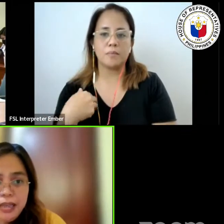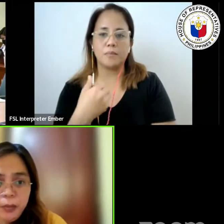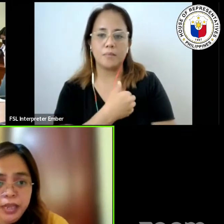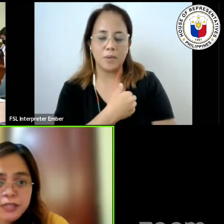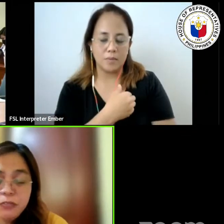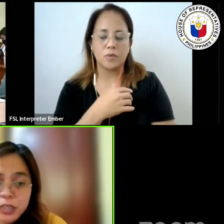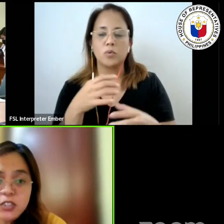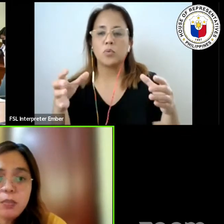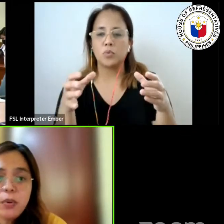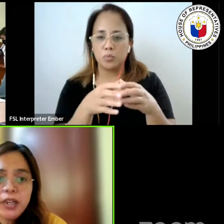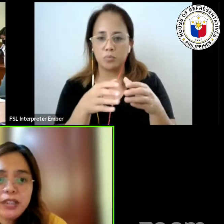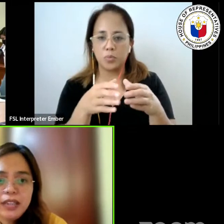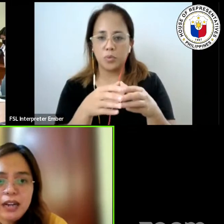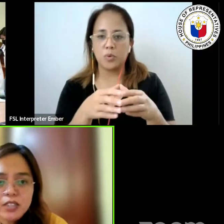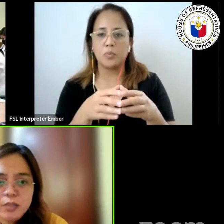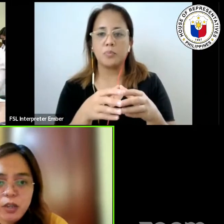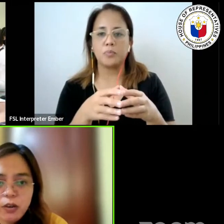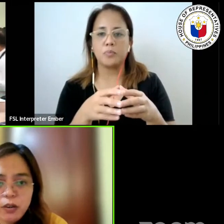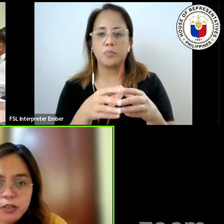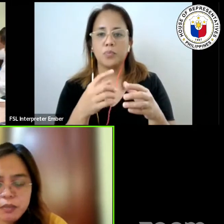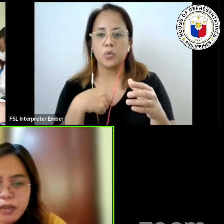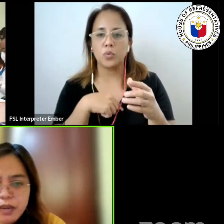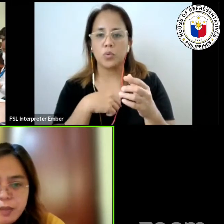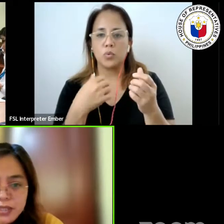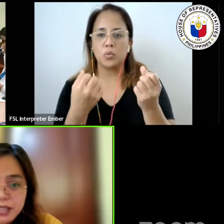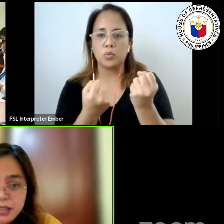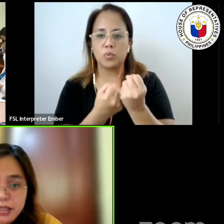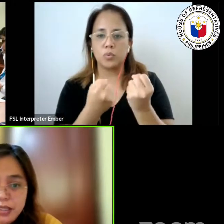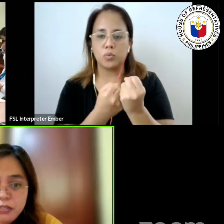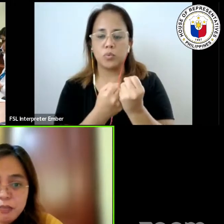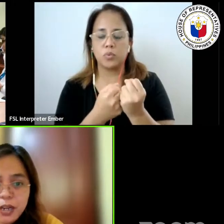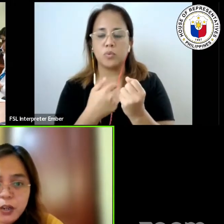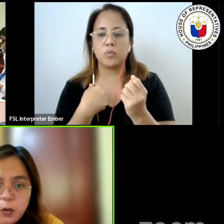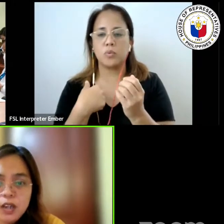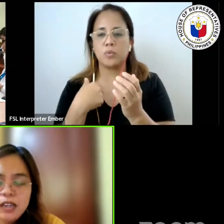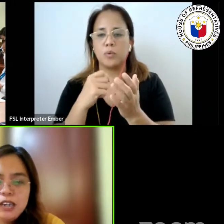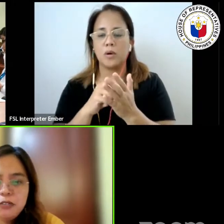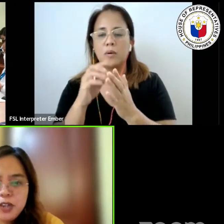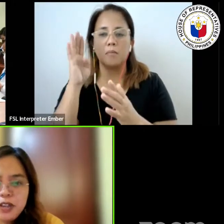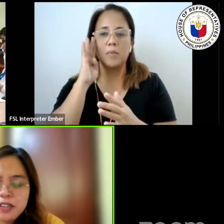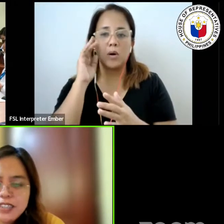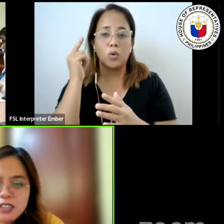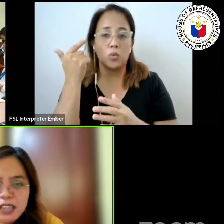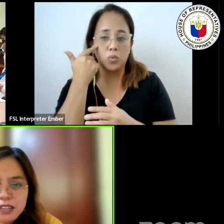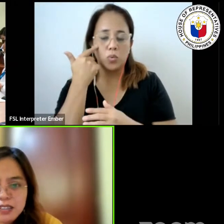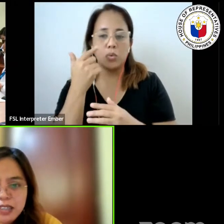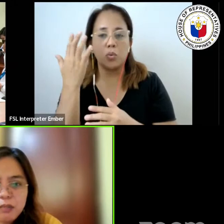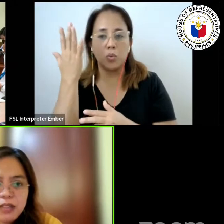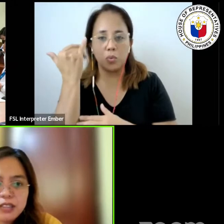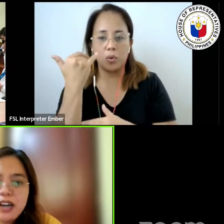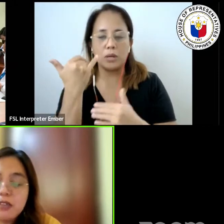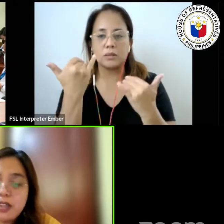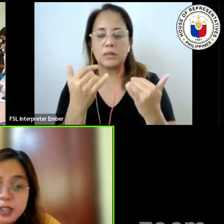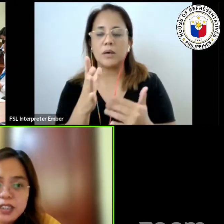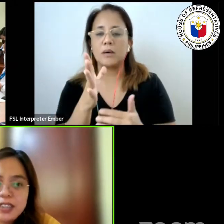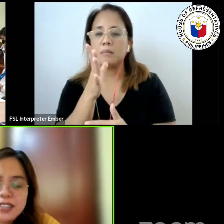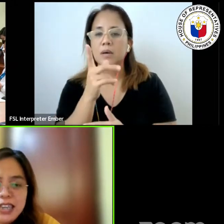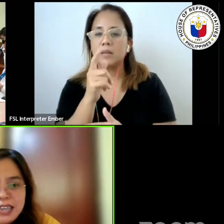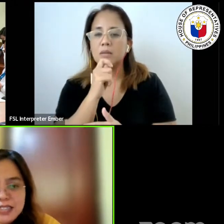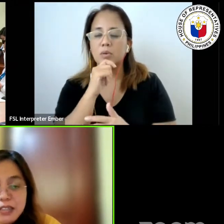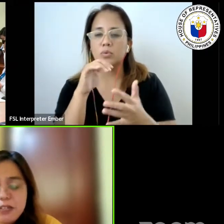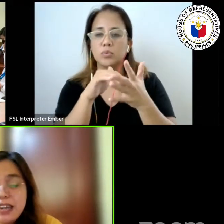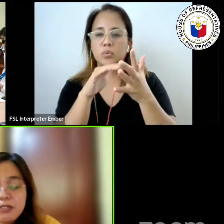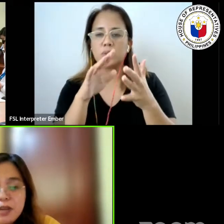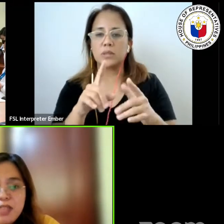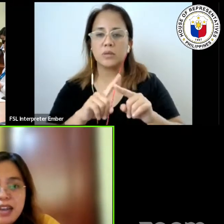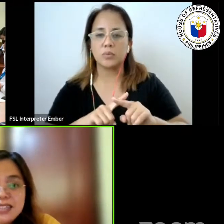body. We fully support the House Bill authored by Representative Mark Go for the reason that the current mother tongue of the learners